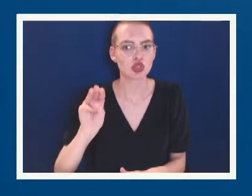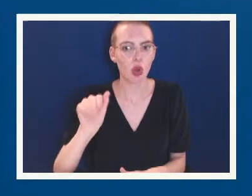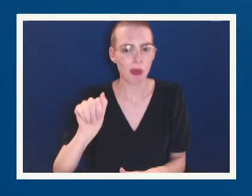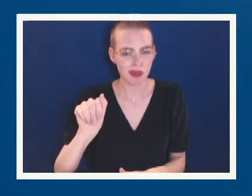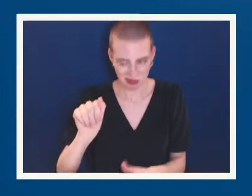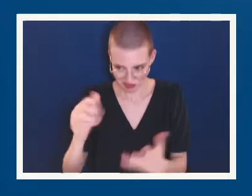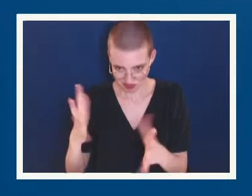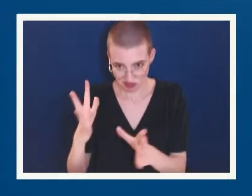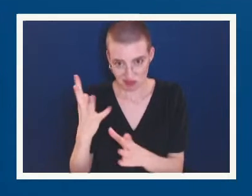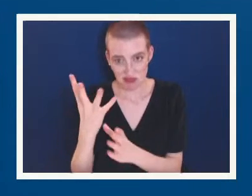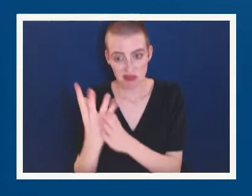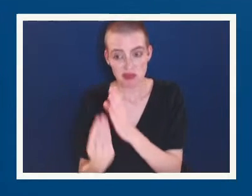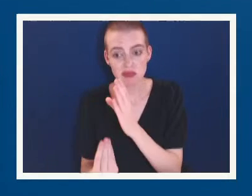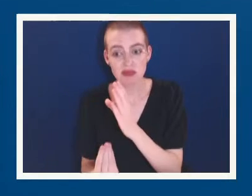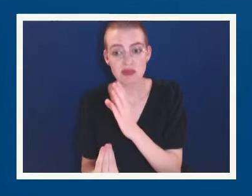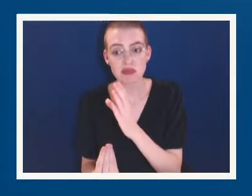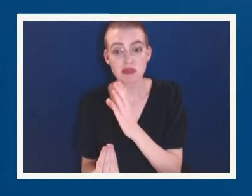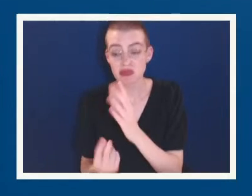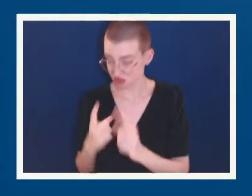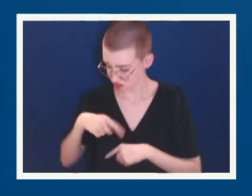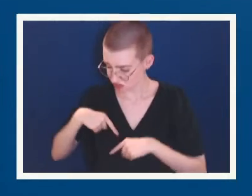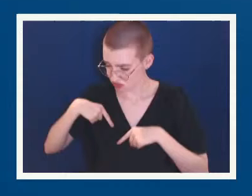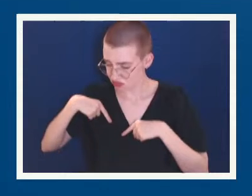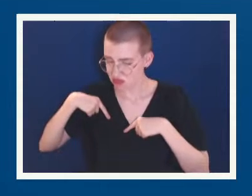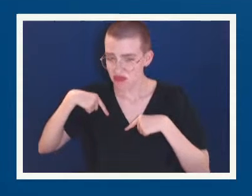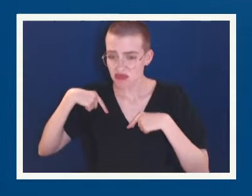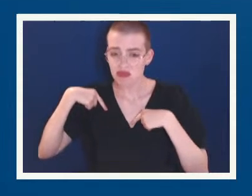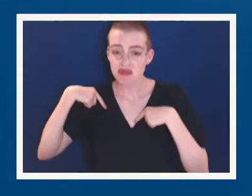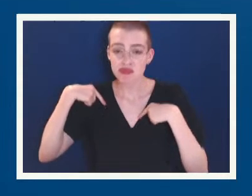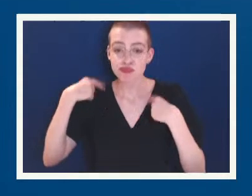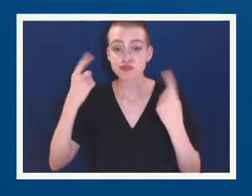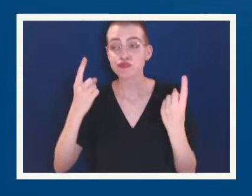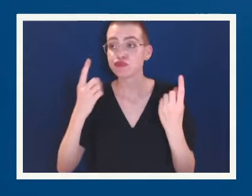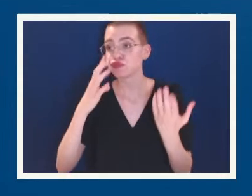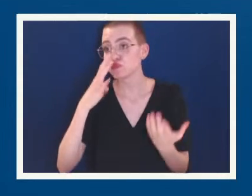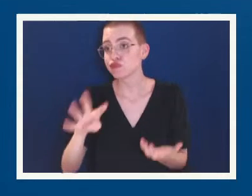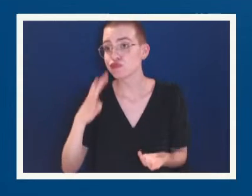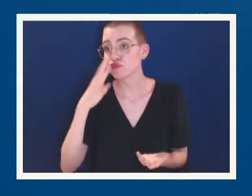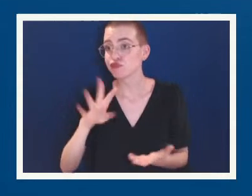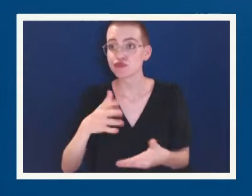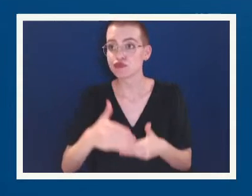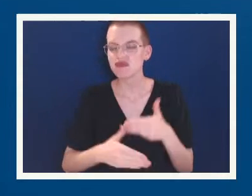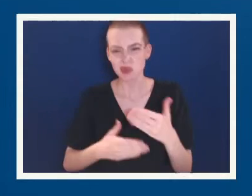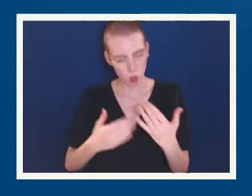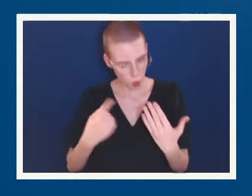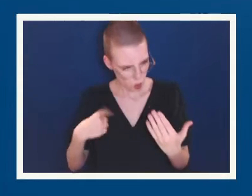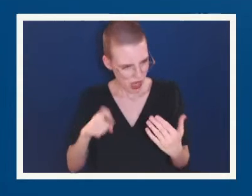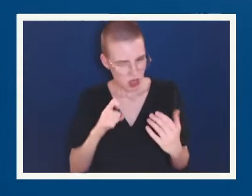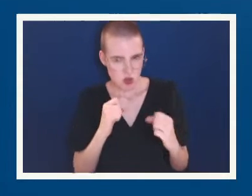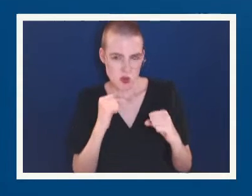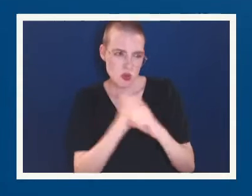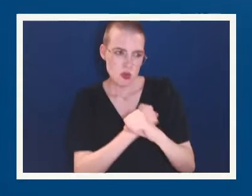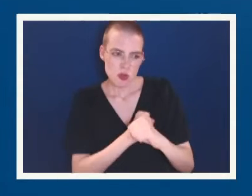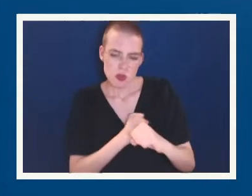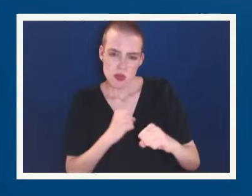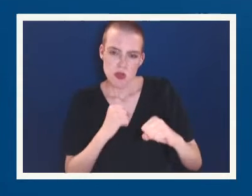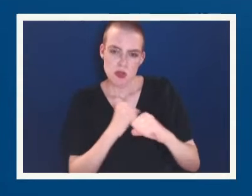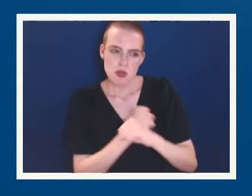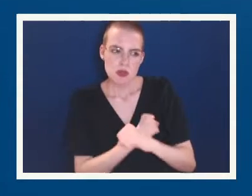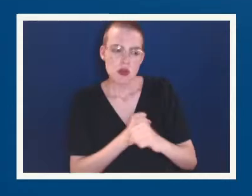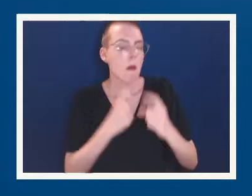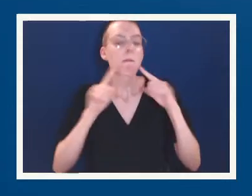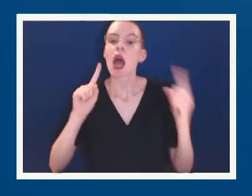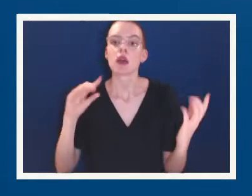this. We haven't done anything for it. And we had to fight to get it done. And now for thousands and thousands of people coming